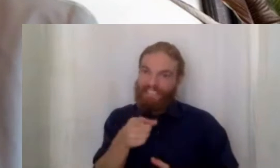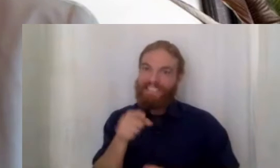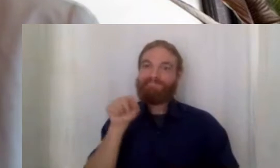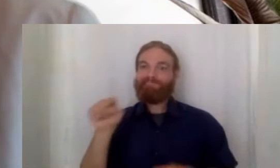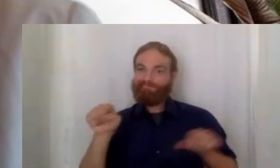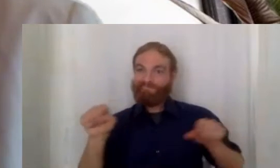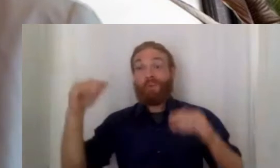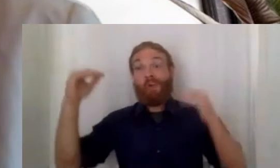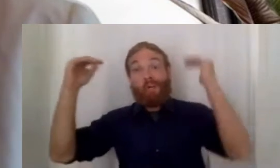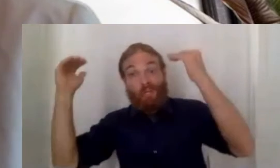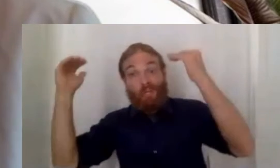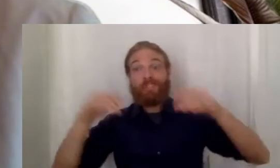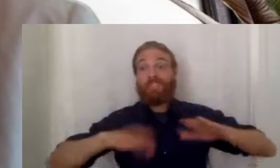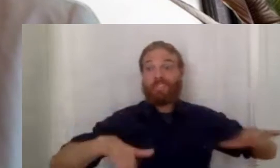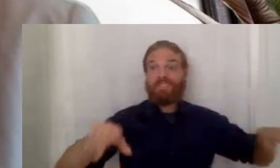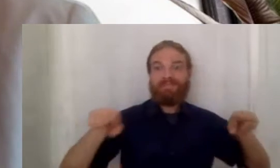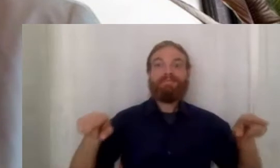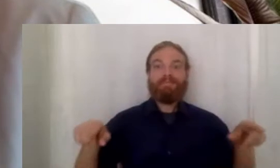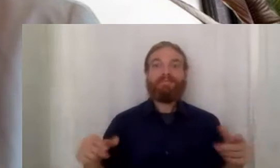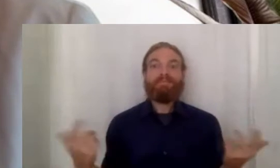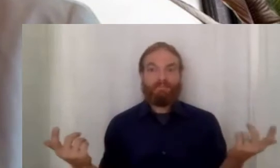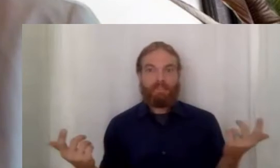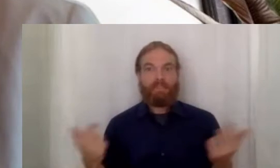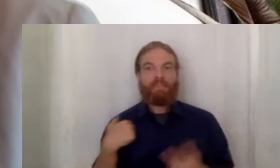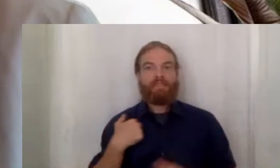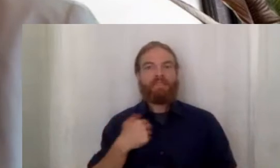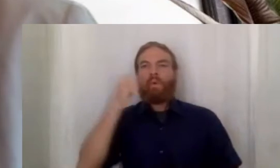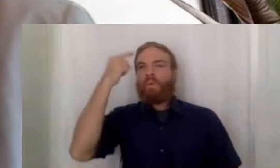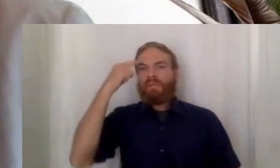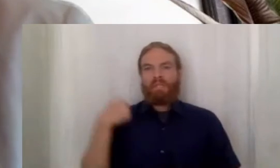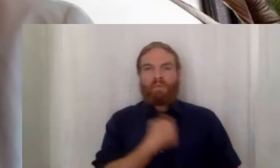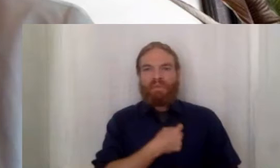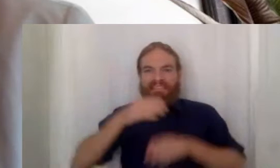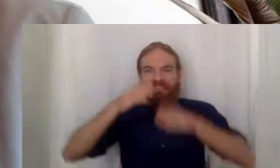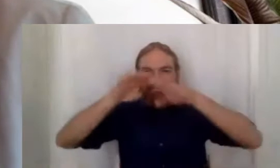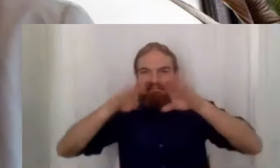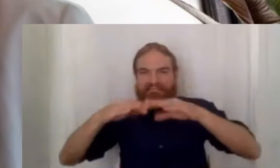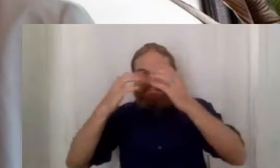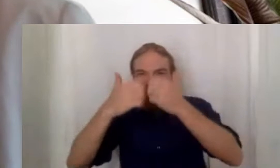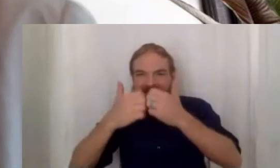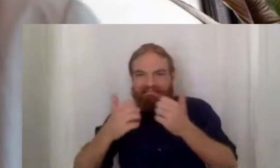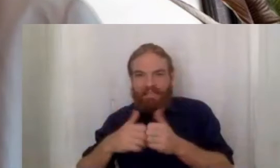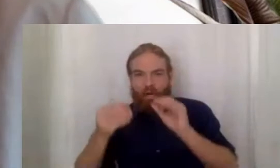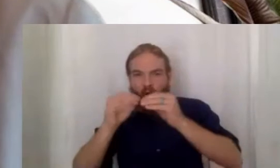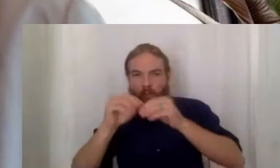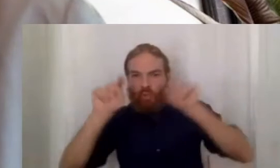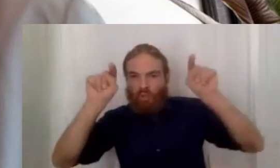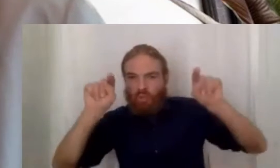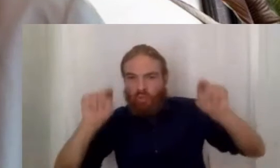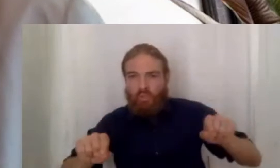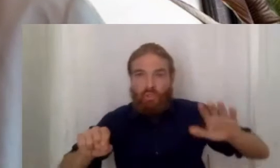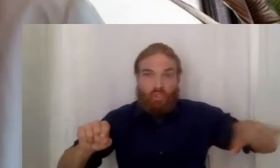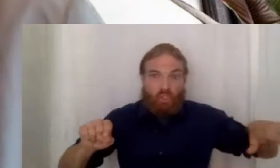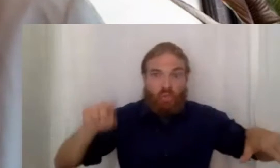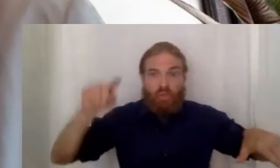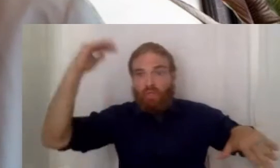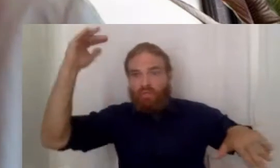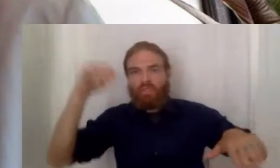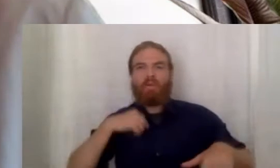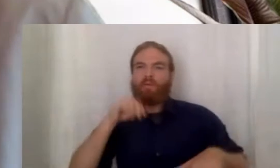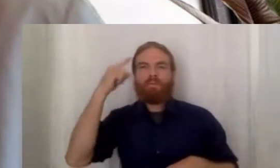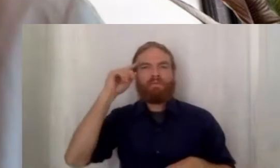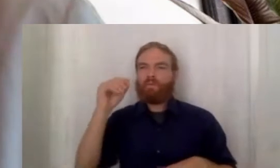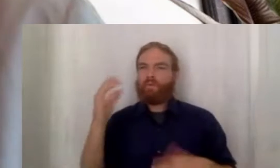but we are certainly tracking those as well and seeing an increase in both of those. Thank you.